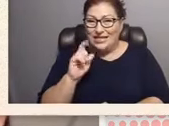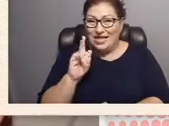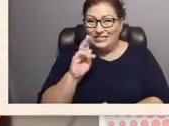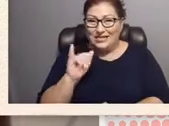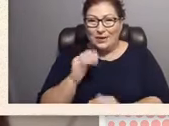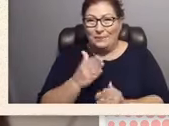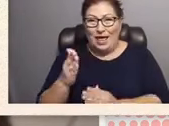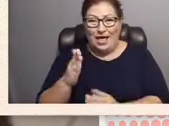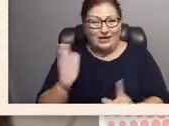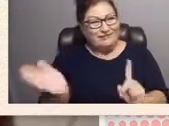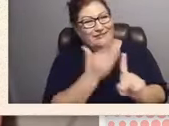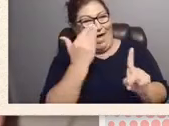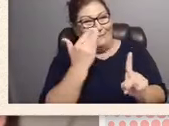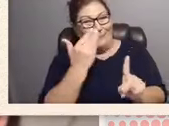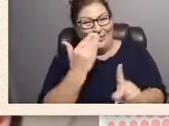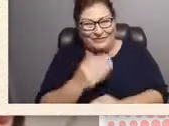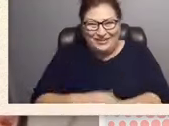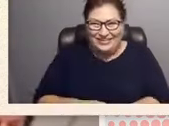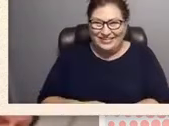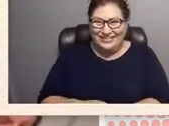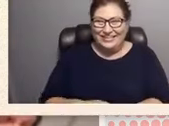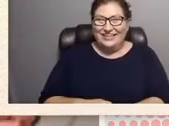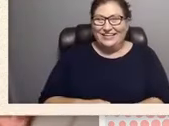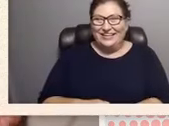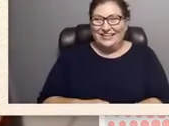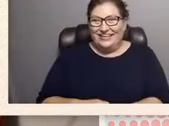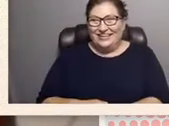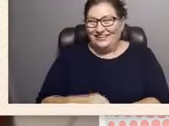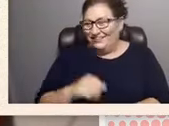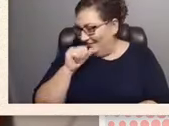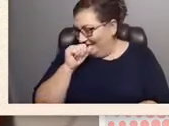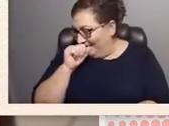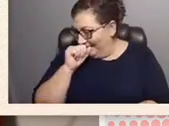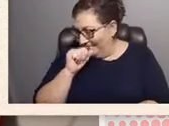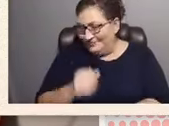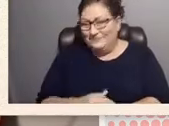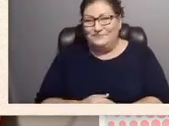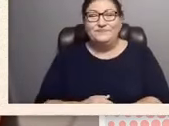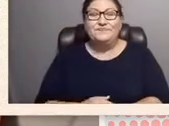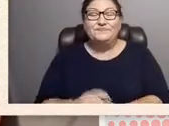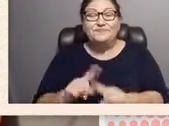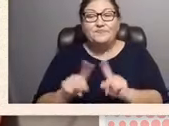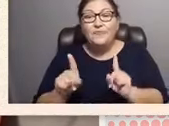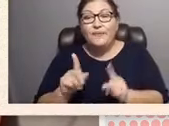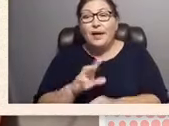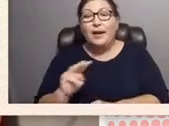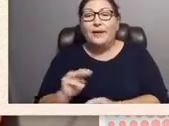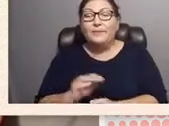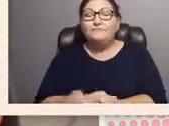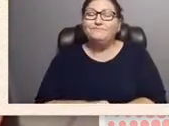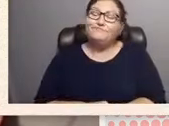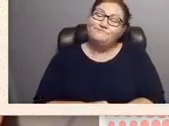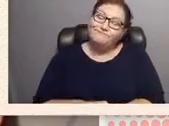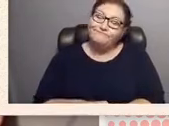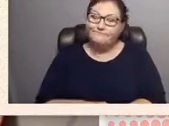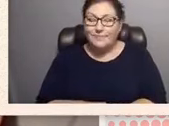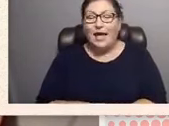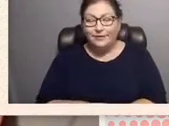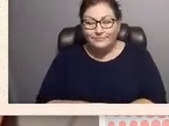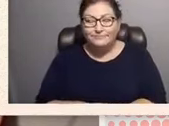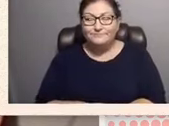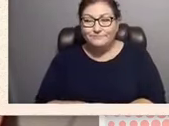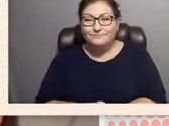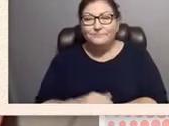you mentioned. Uh, but but yeah,